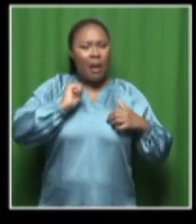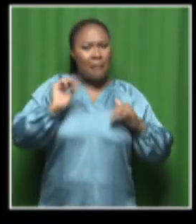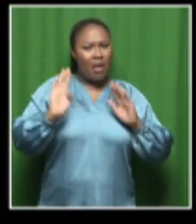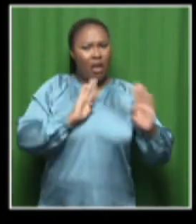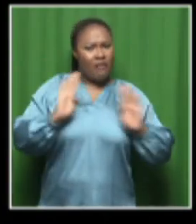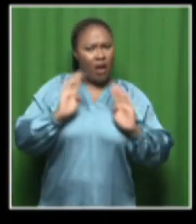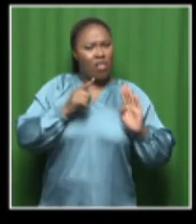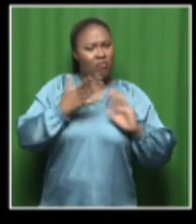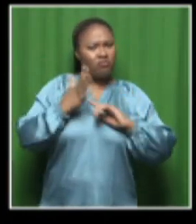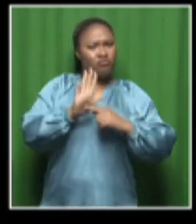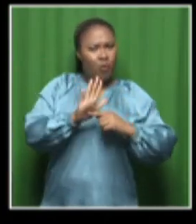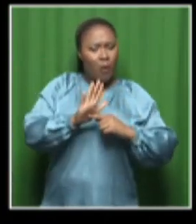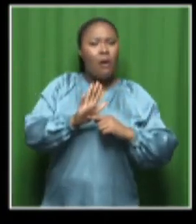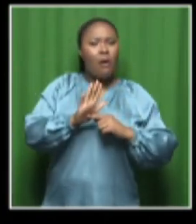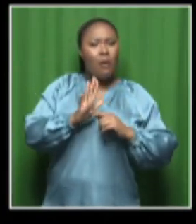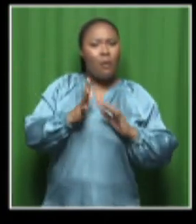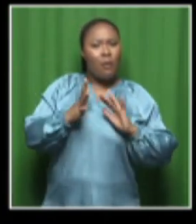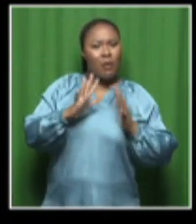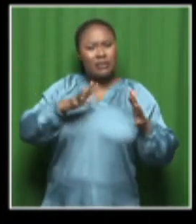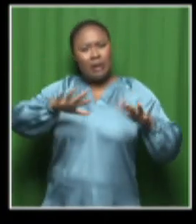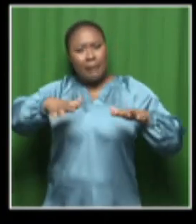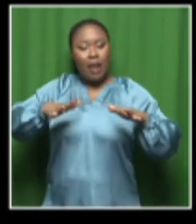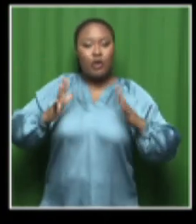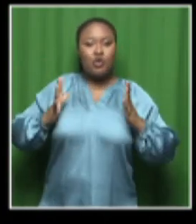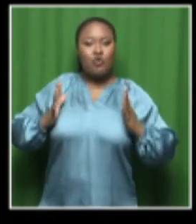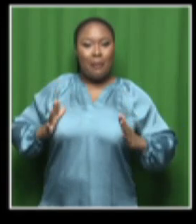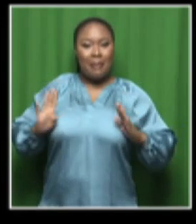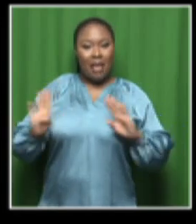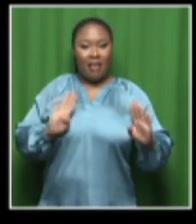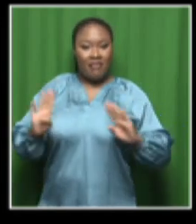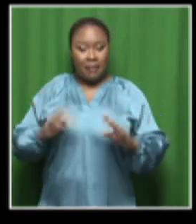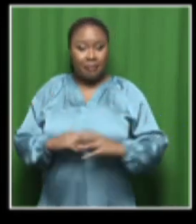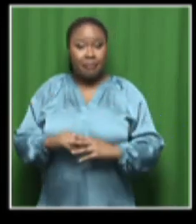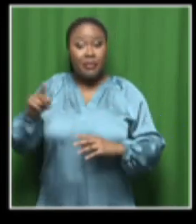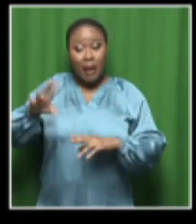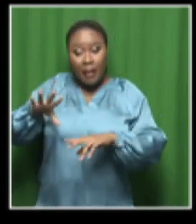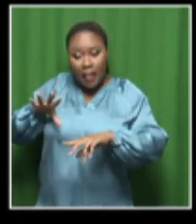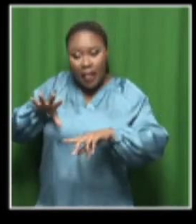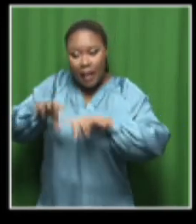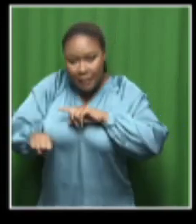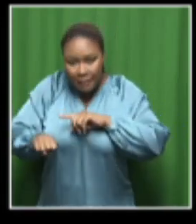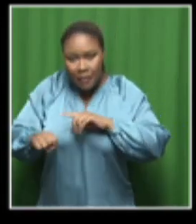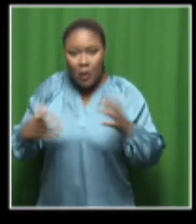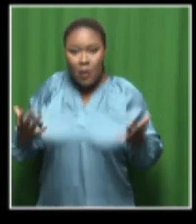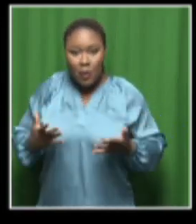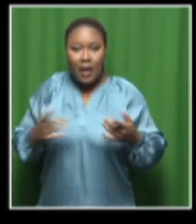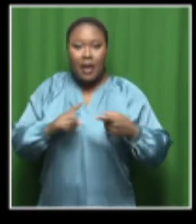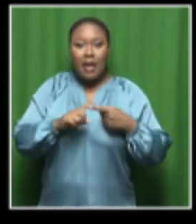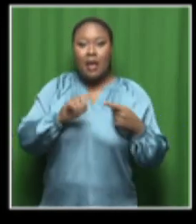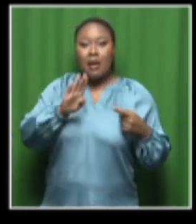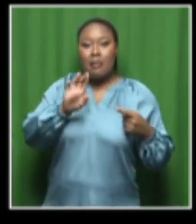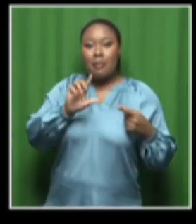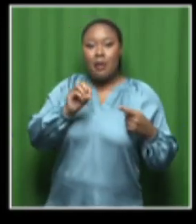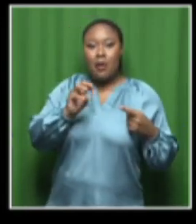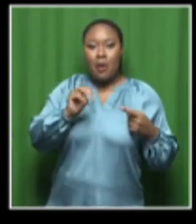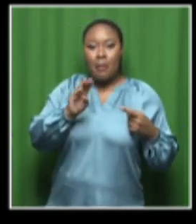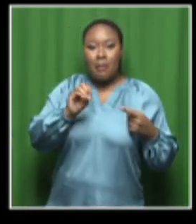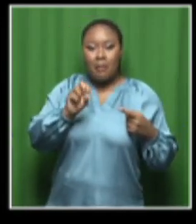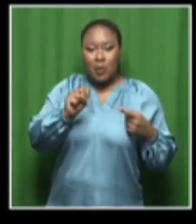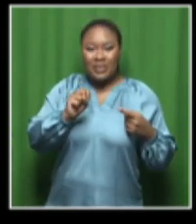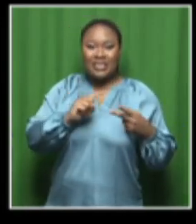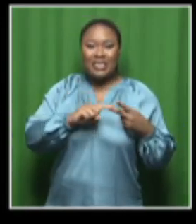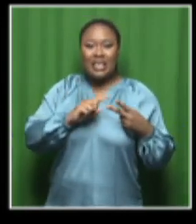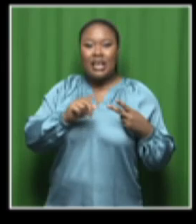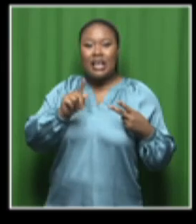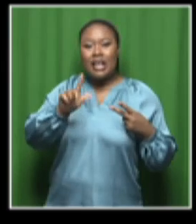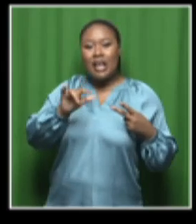modern human behavior. The discoveries were made at 3 archaeological sites, namely the Blombos Cave, the Klipdrift shelter